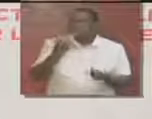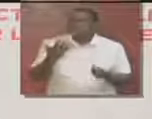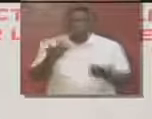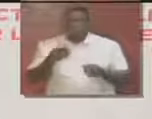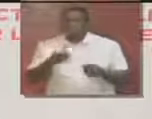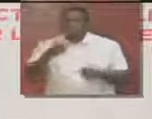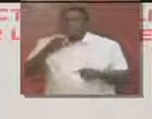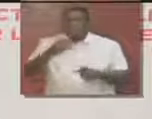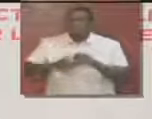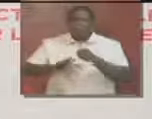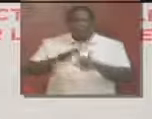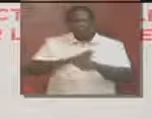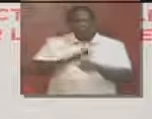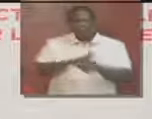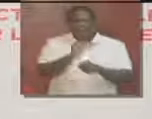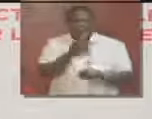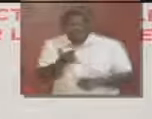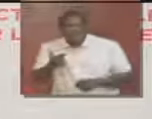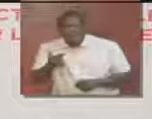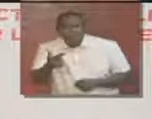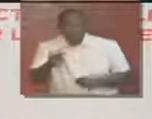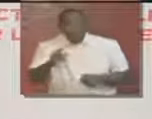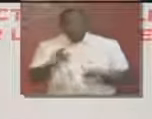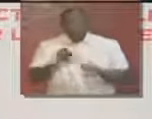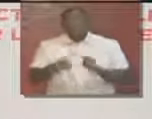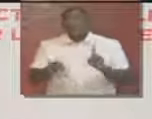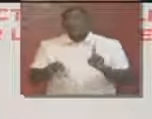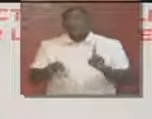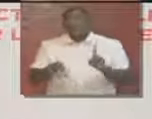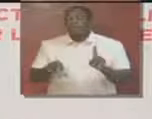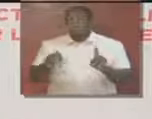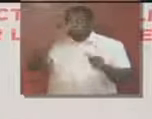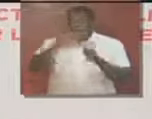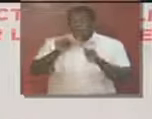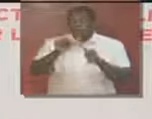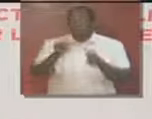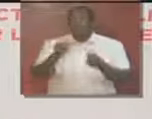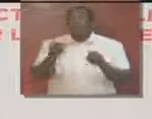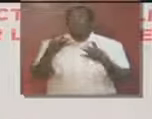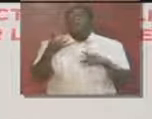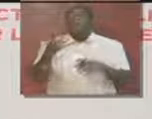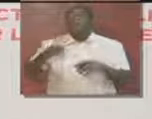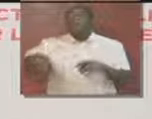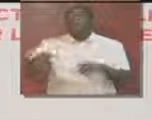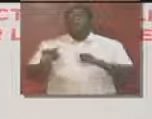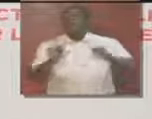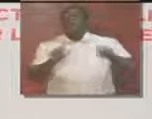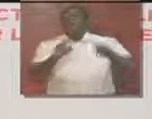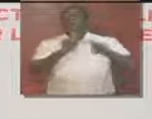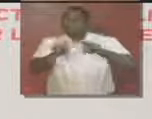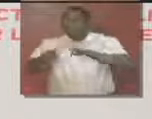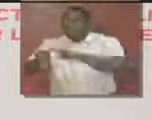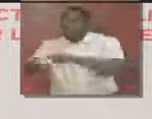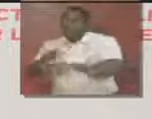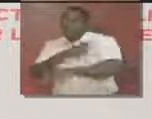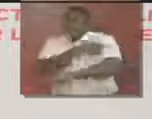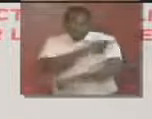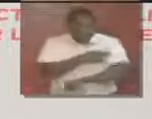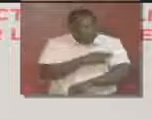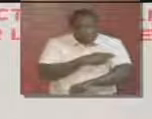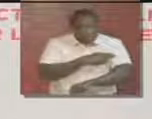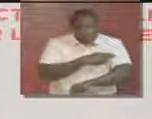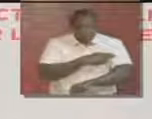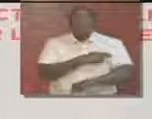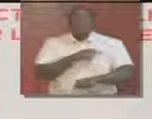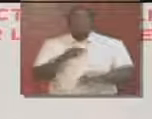have been picked up by several different institutions at different points and compiled. However, we did note that basically